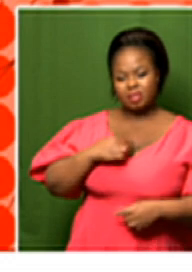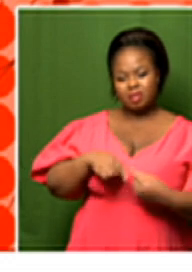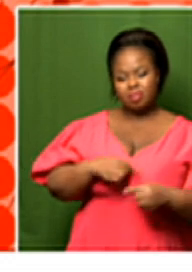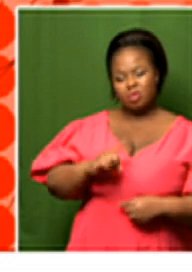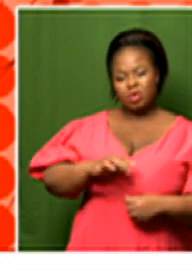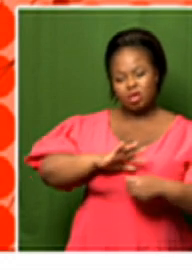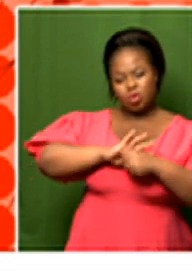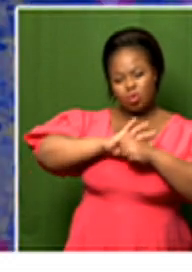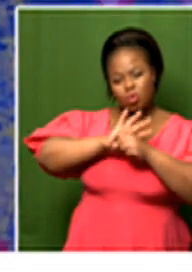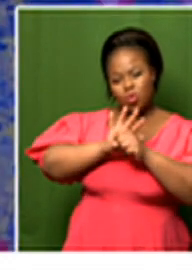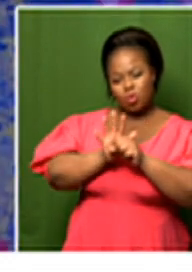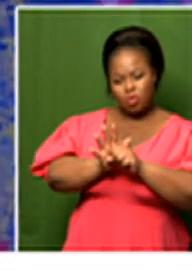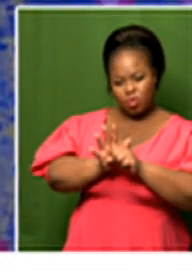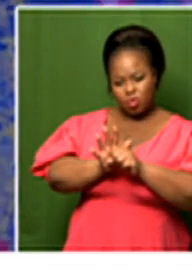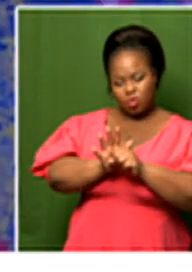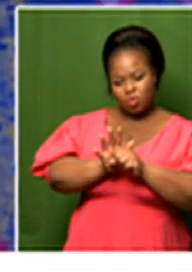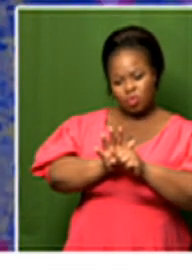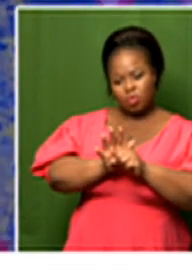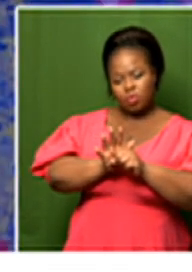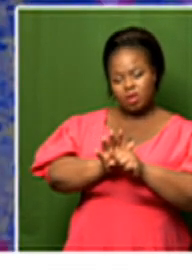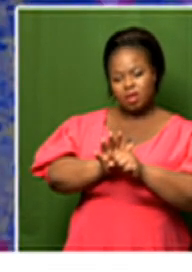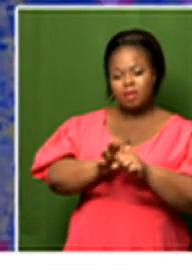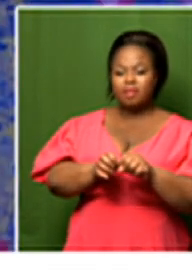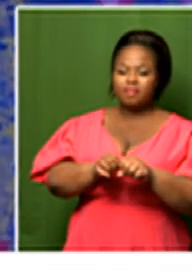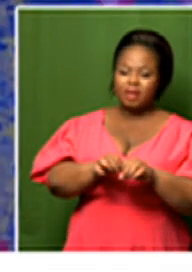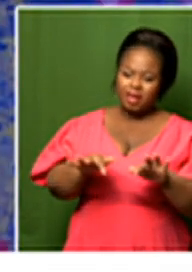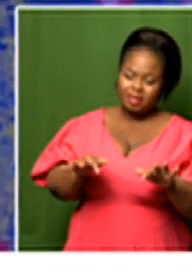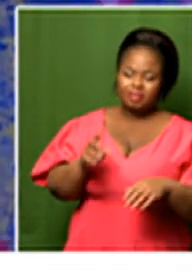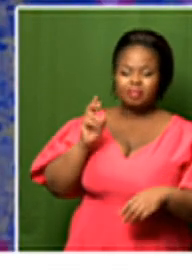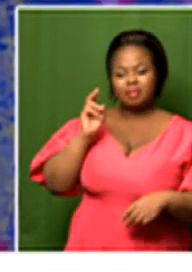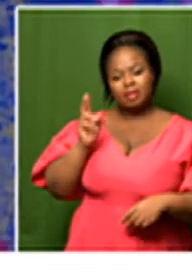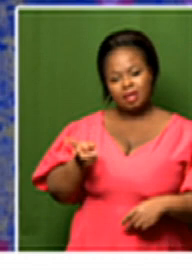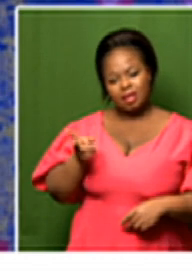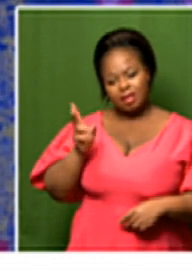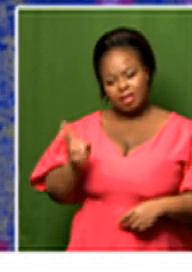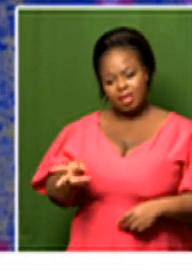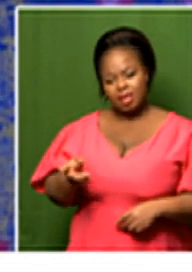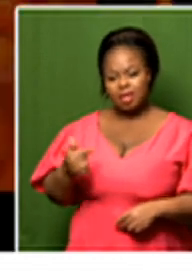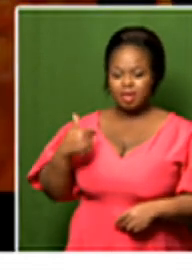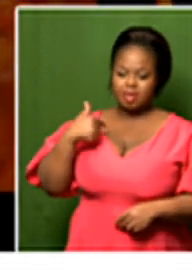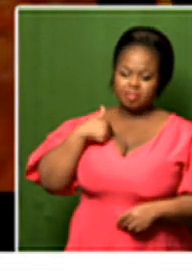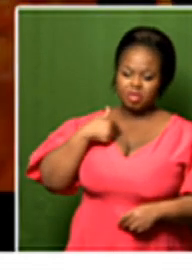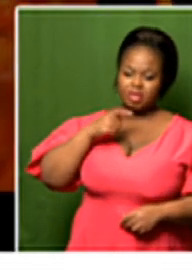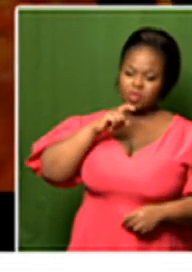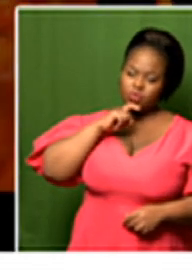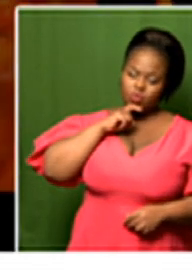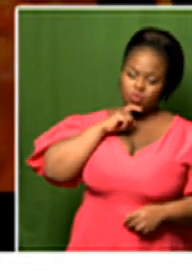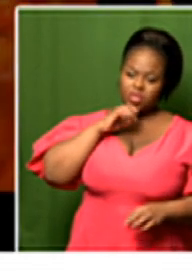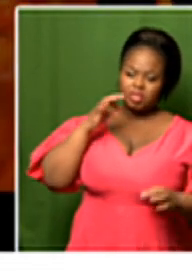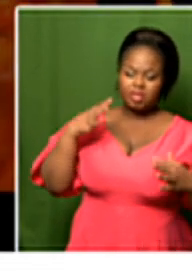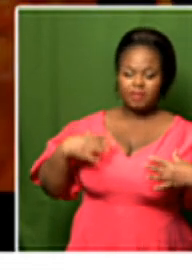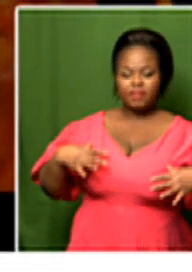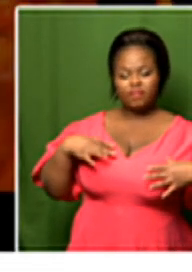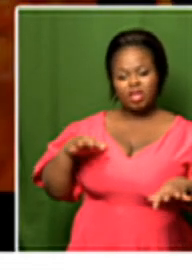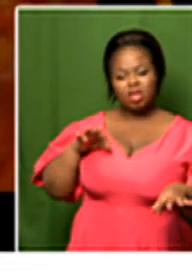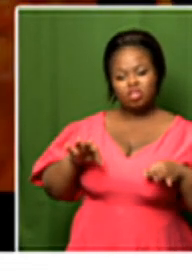crept through. I do also use kind of fashion or the